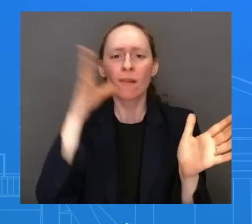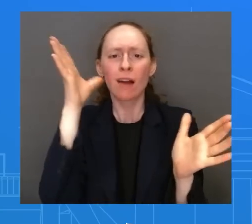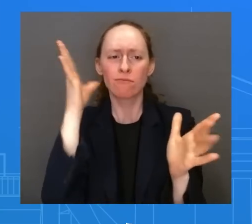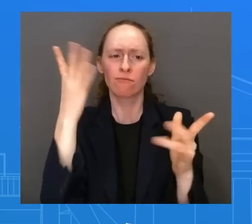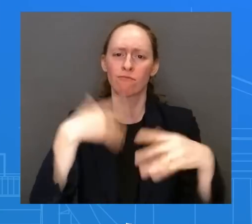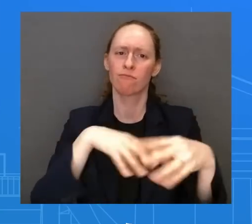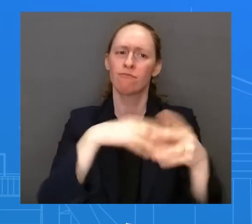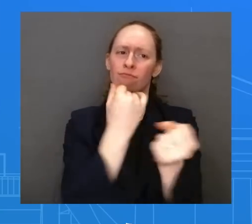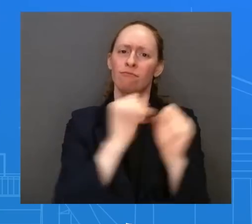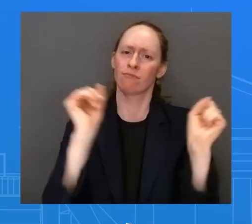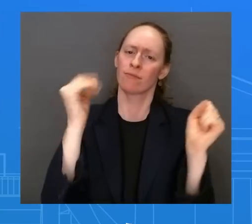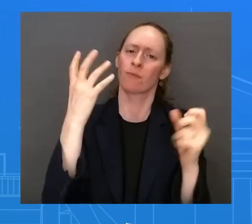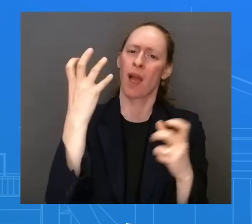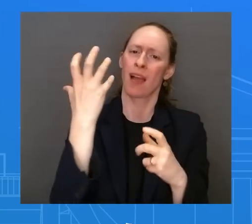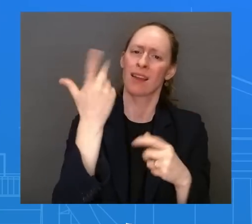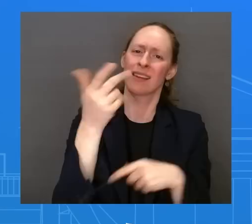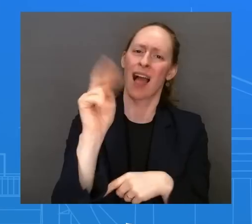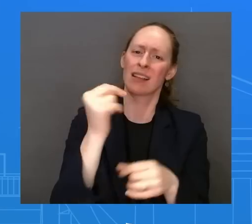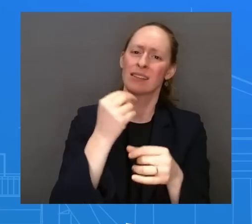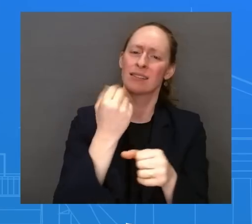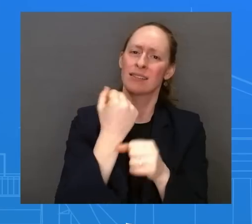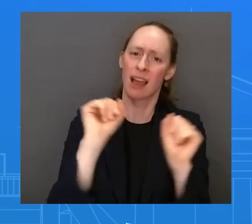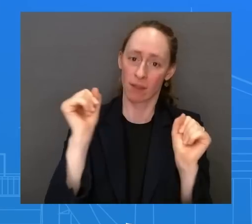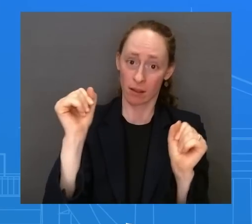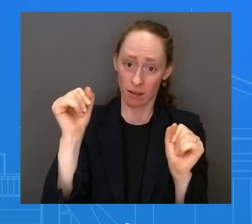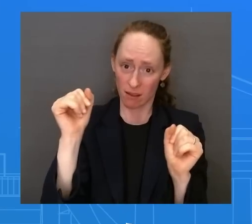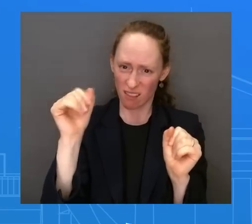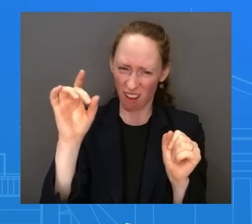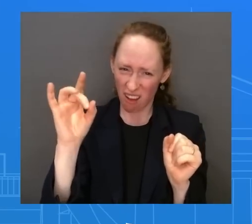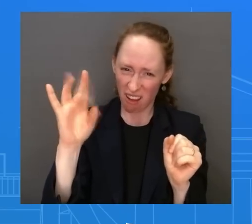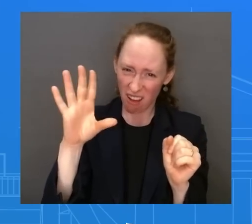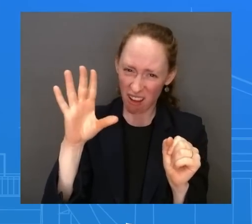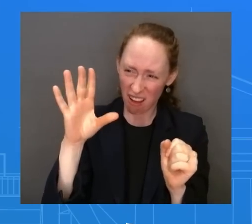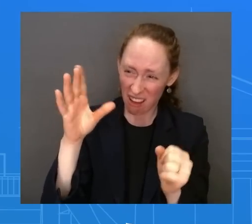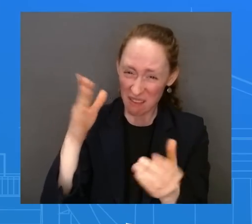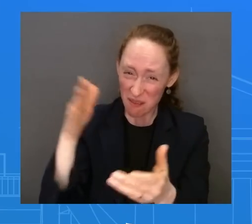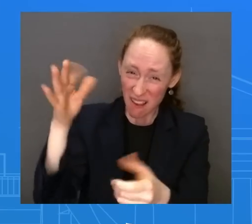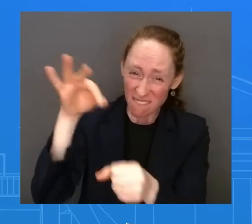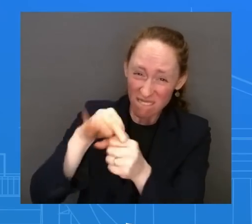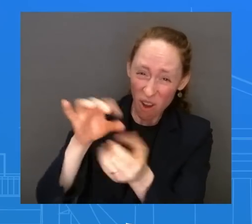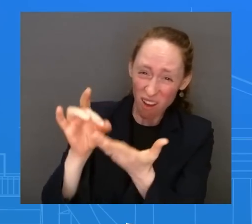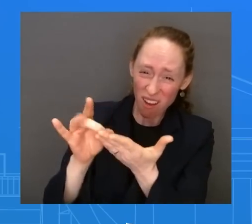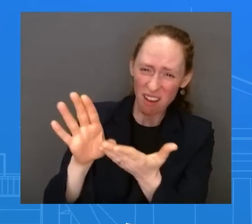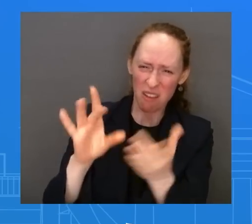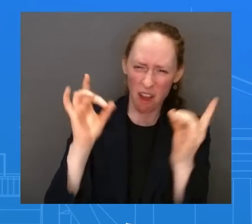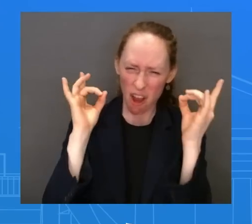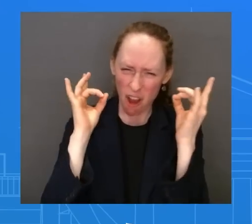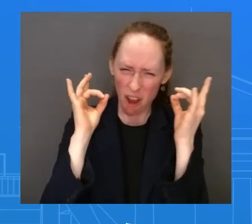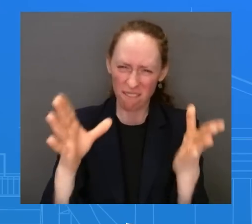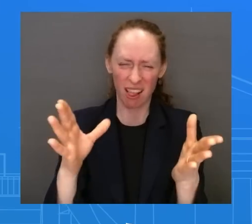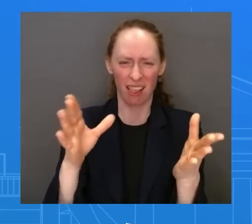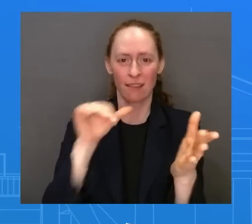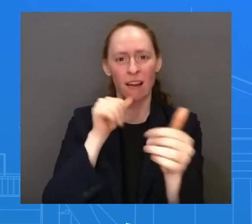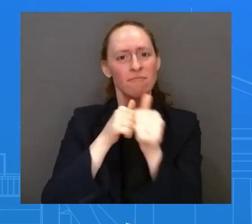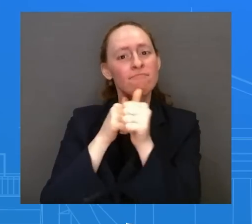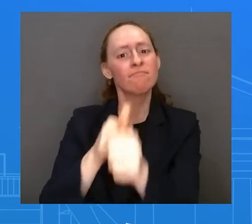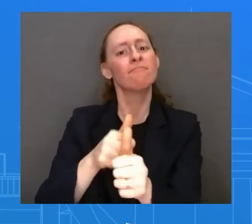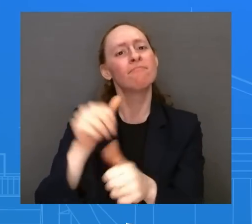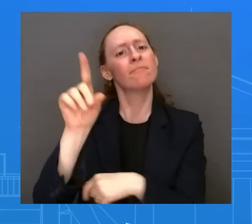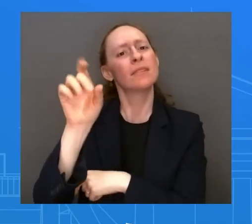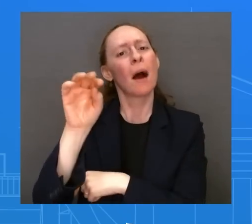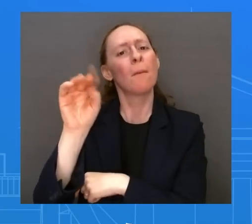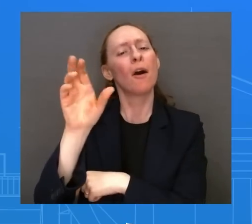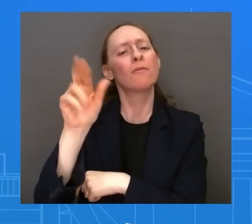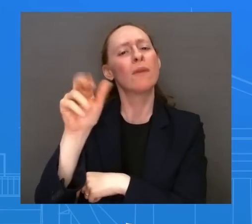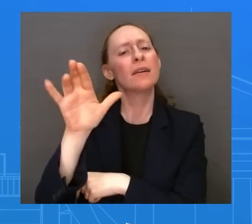and without precedent across Tennessee and across America our kids are paying the price for the actions